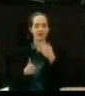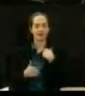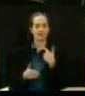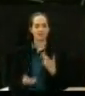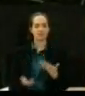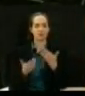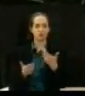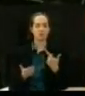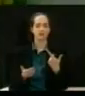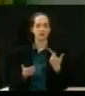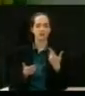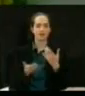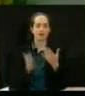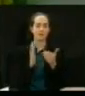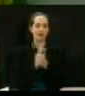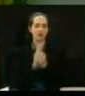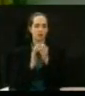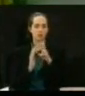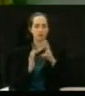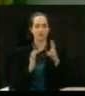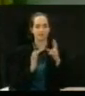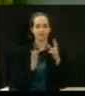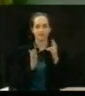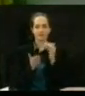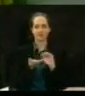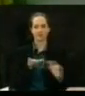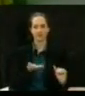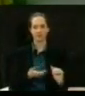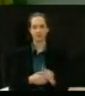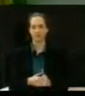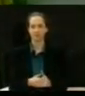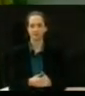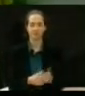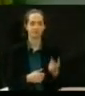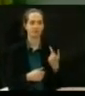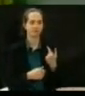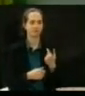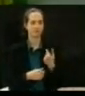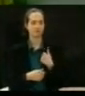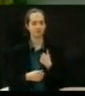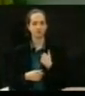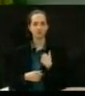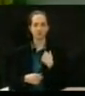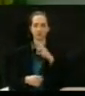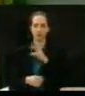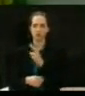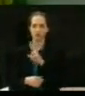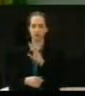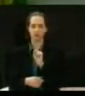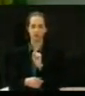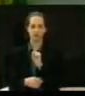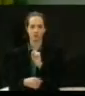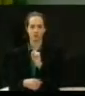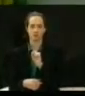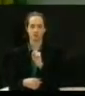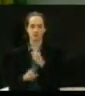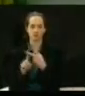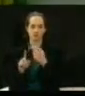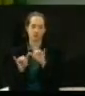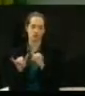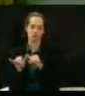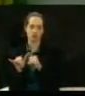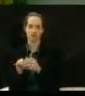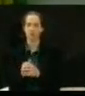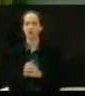here from engineer. Yeah, I'm Chris Granju, Stormwater Management Coordinator for Knox County. Actually, what was done in